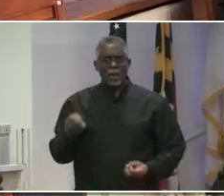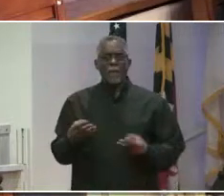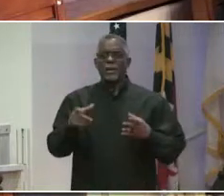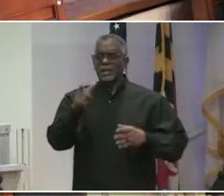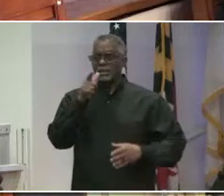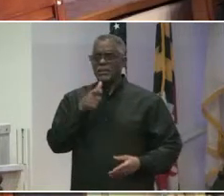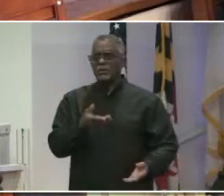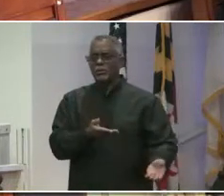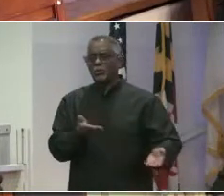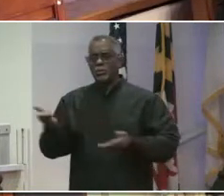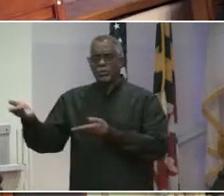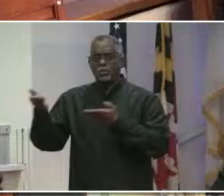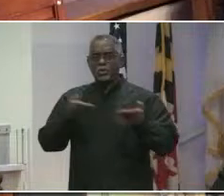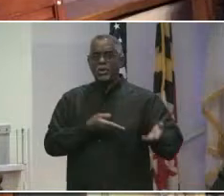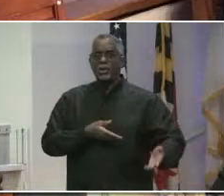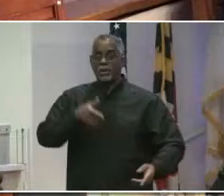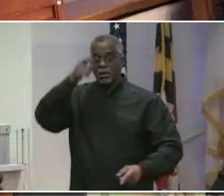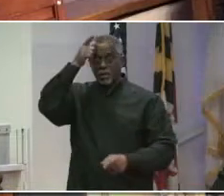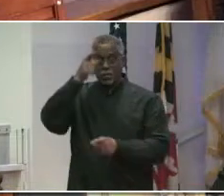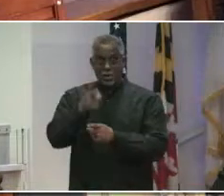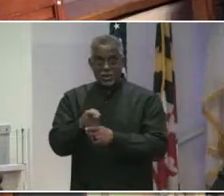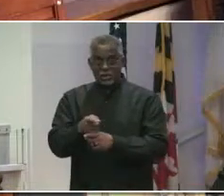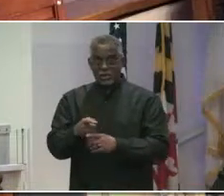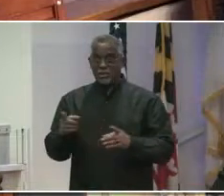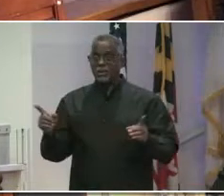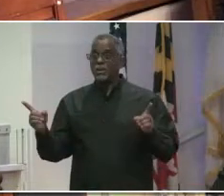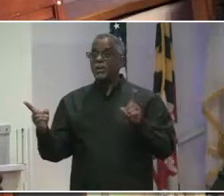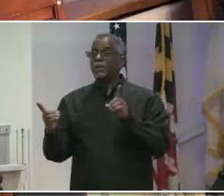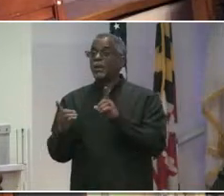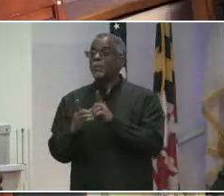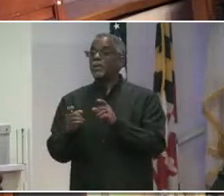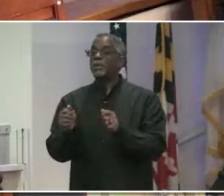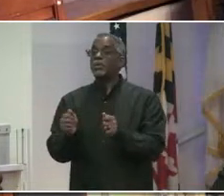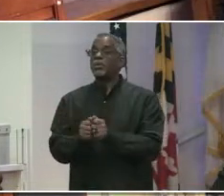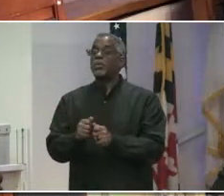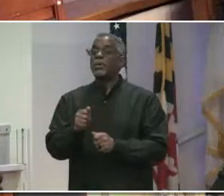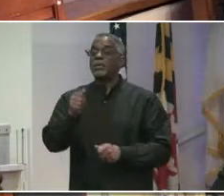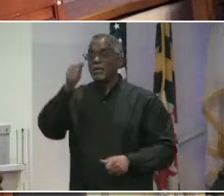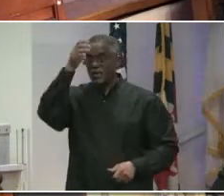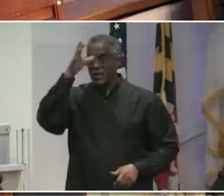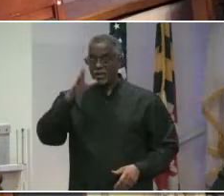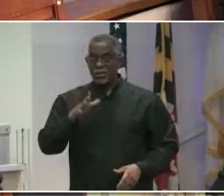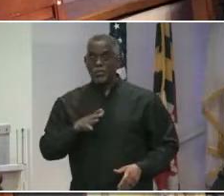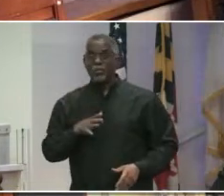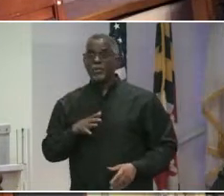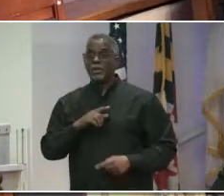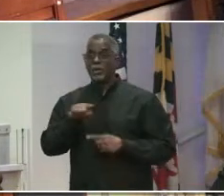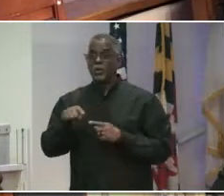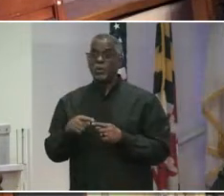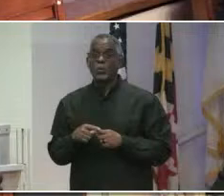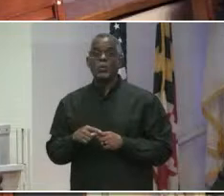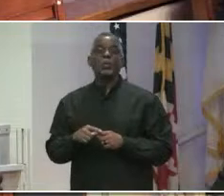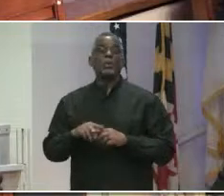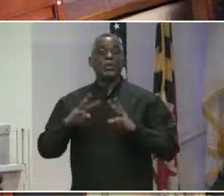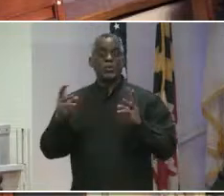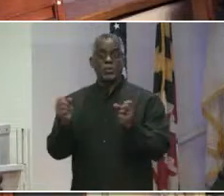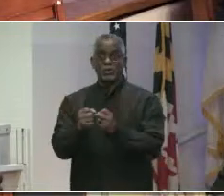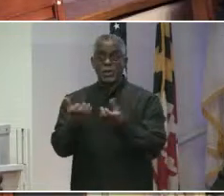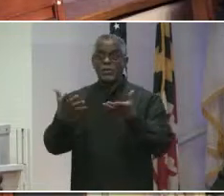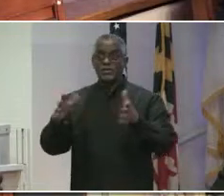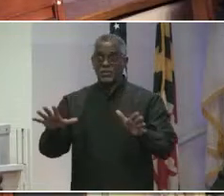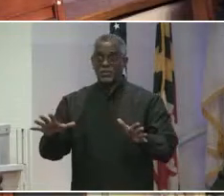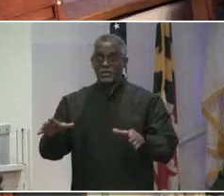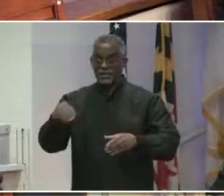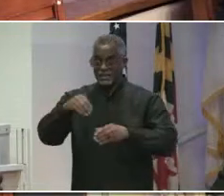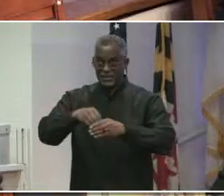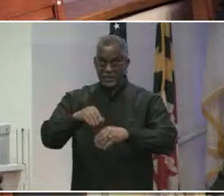brothers, they want to meet with the men after service right here. So you can still sign up now once you get out. The paper